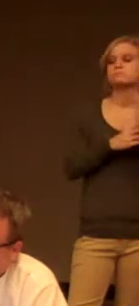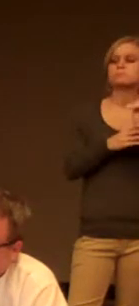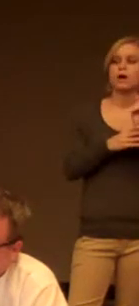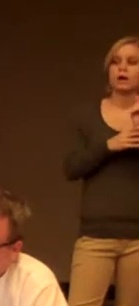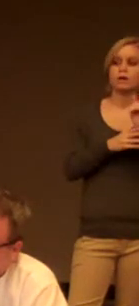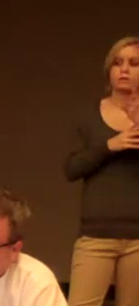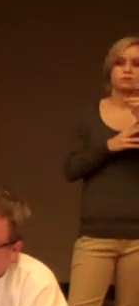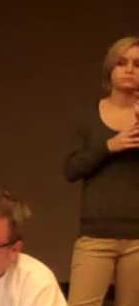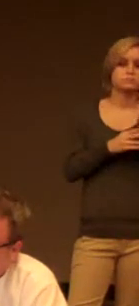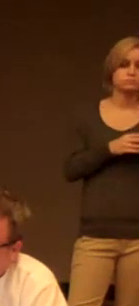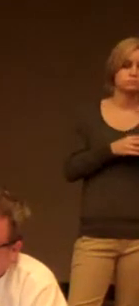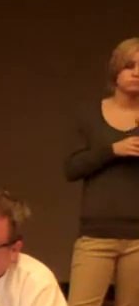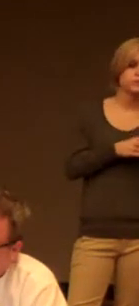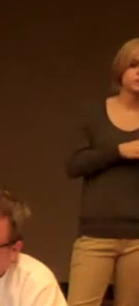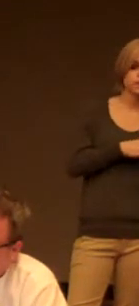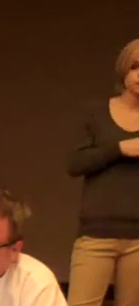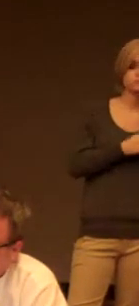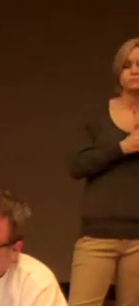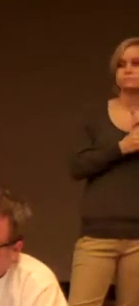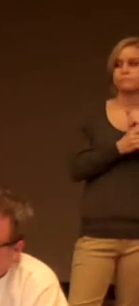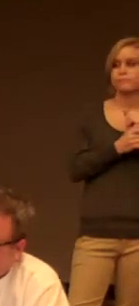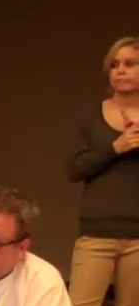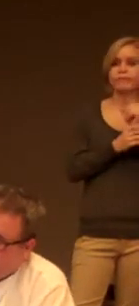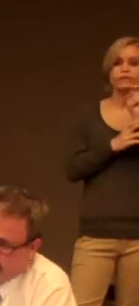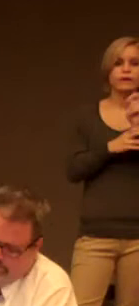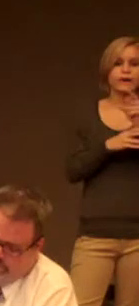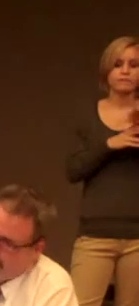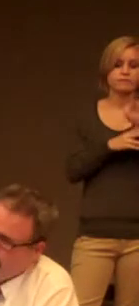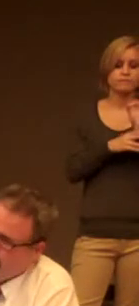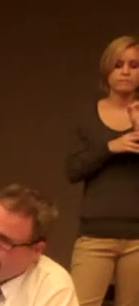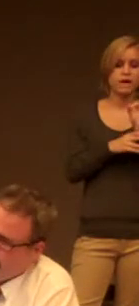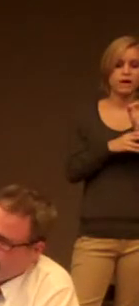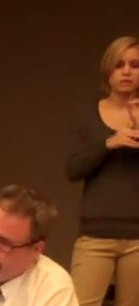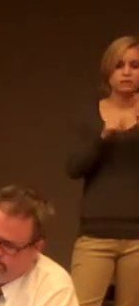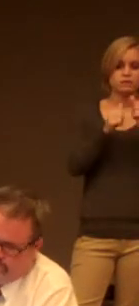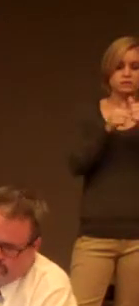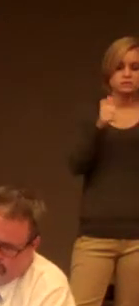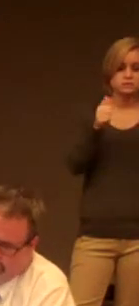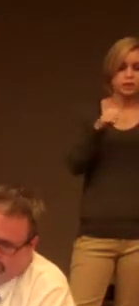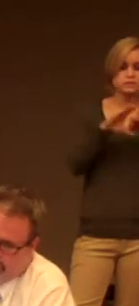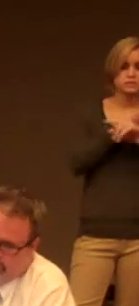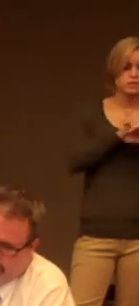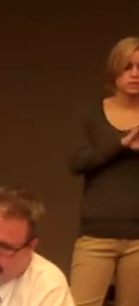place to move. You have to find these little spaces in there.